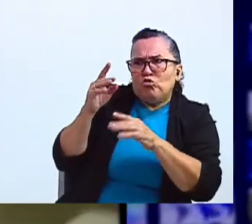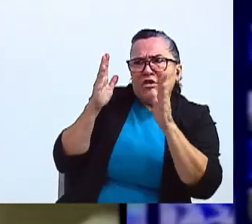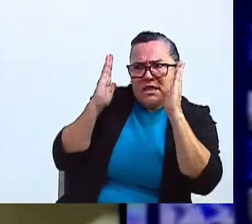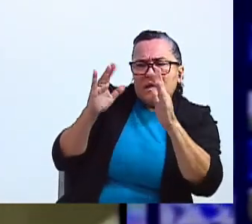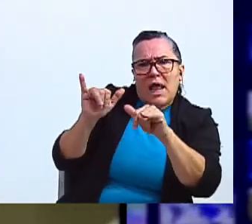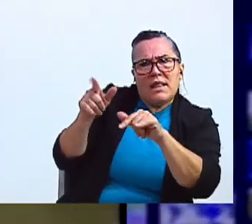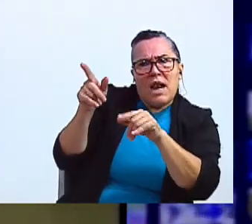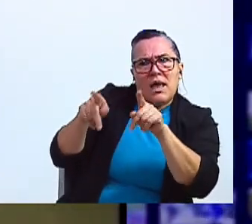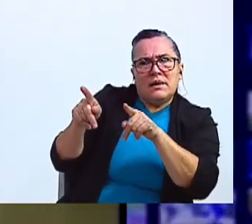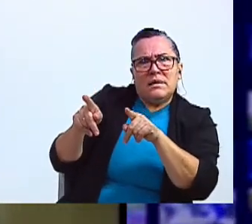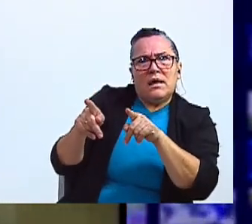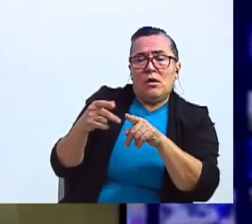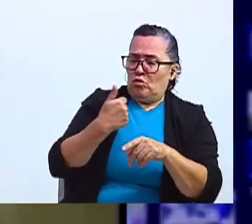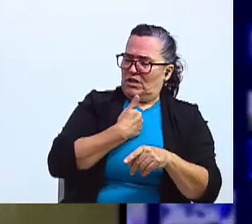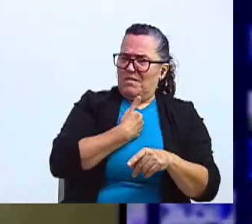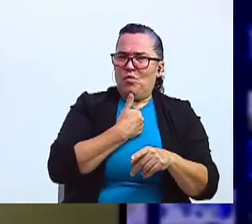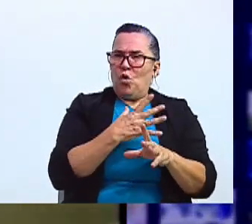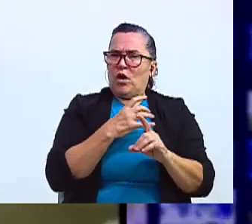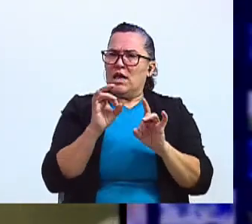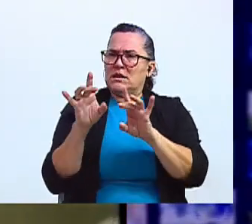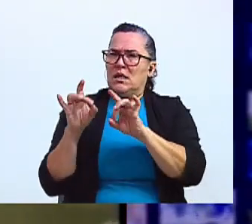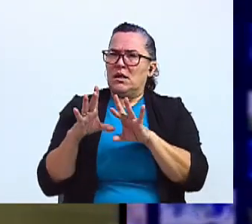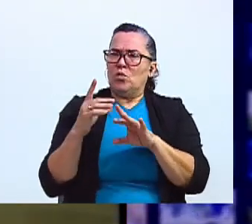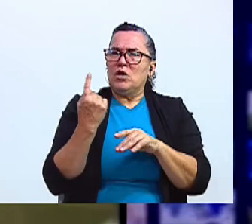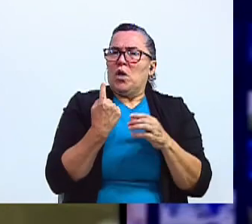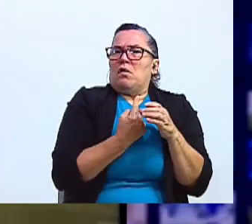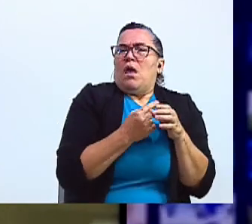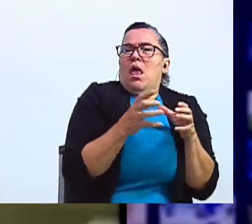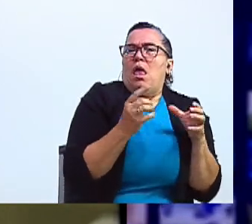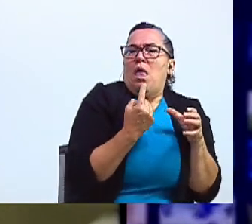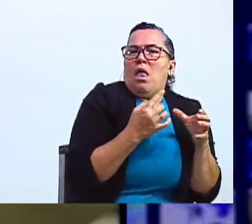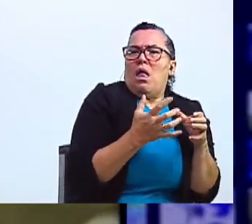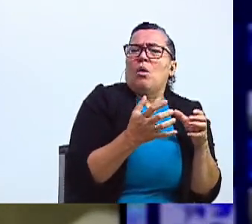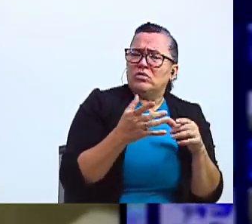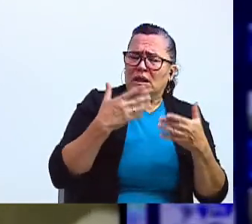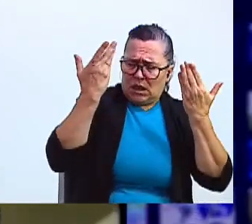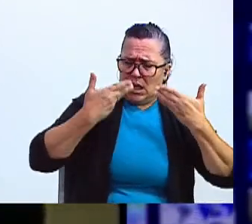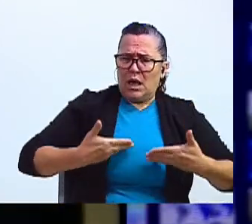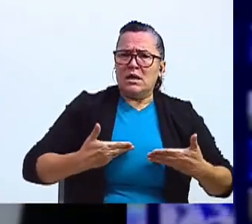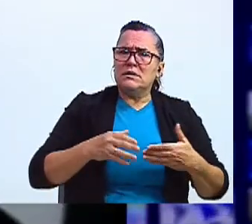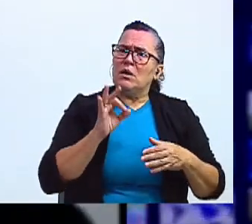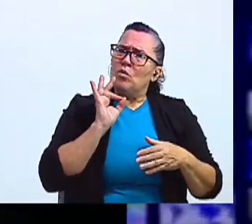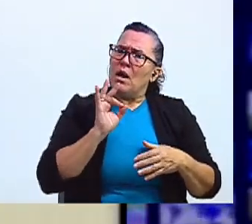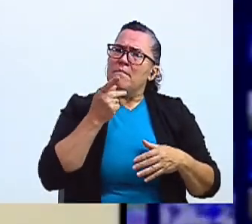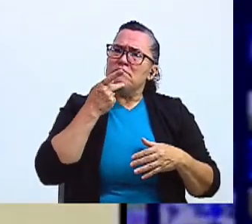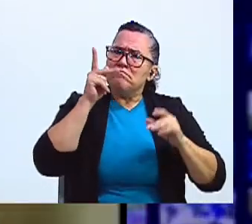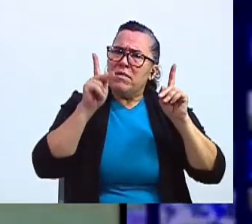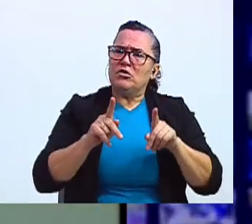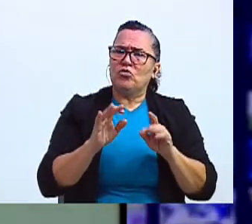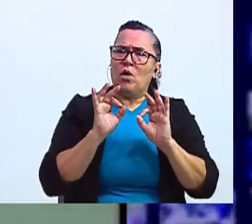don't want to be mean. You don't want to be exclusive. You want to be a nice guy. Whatever then. Okay.